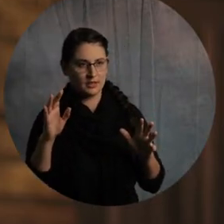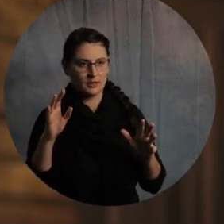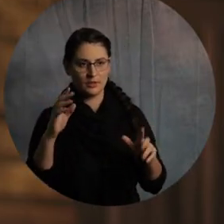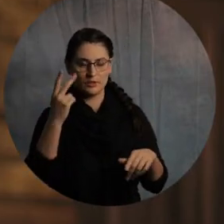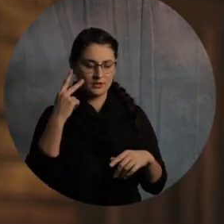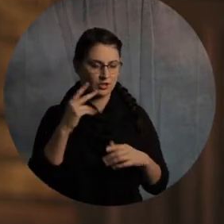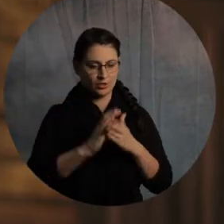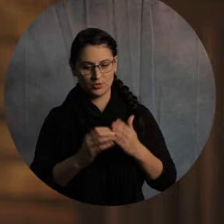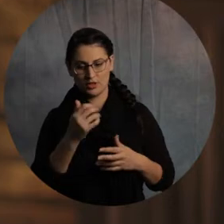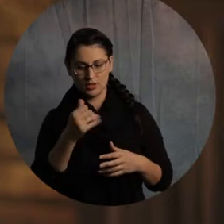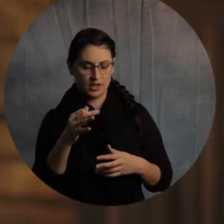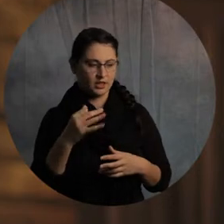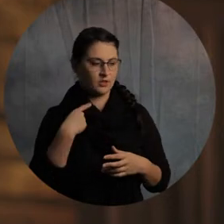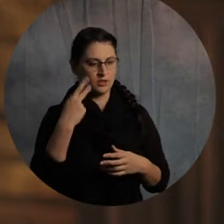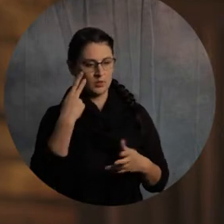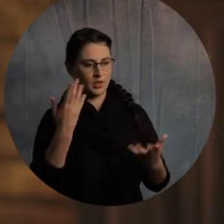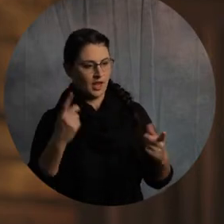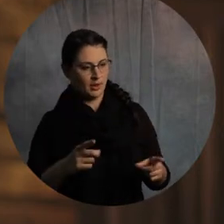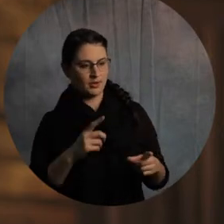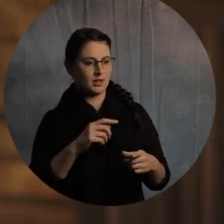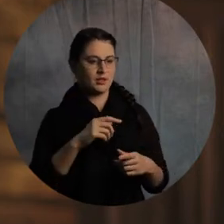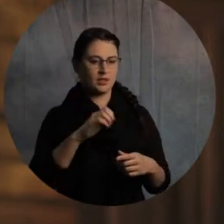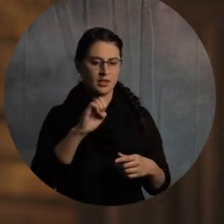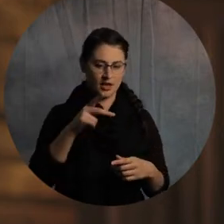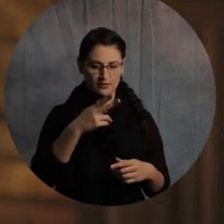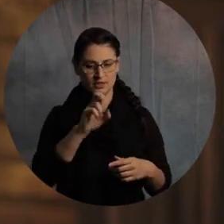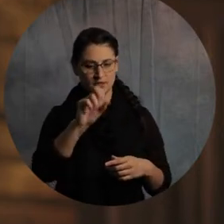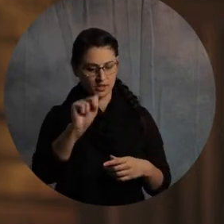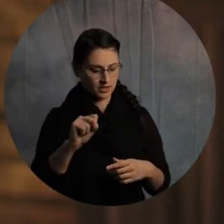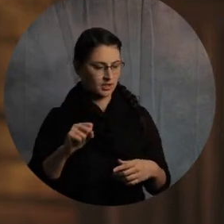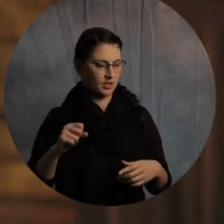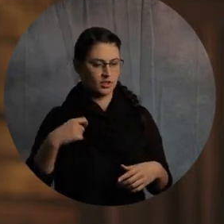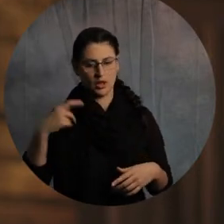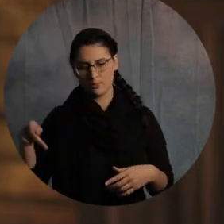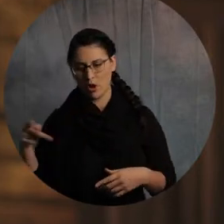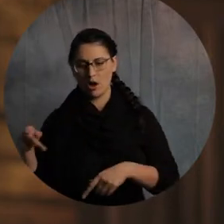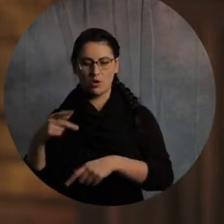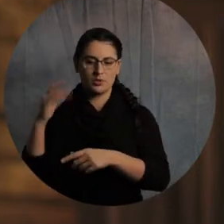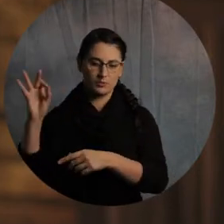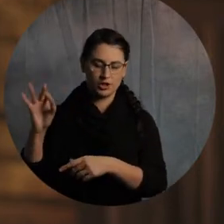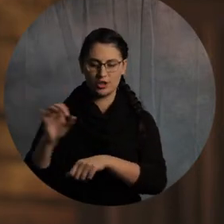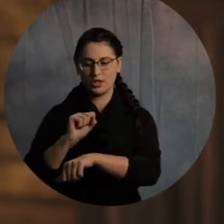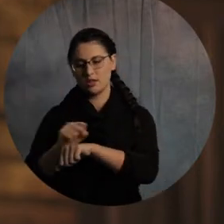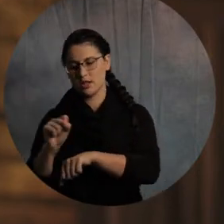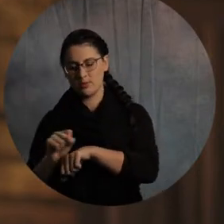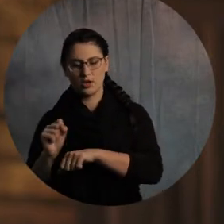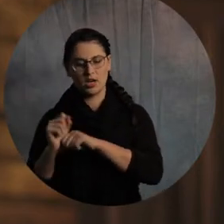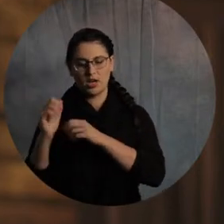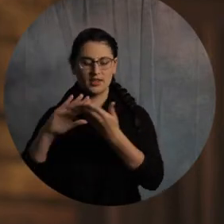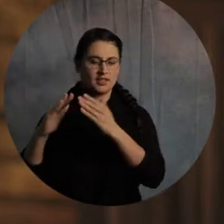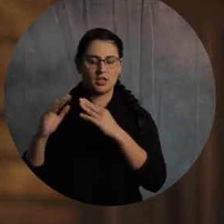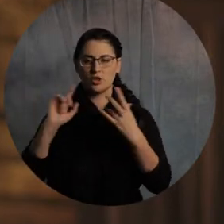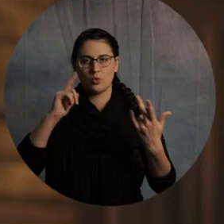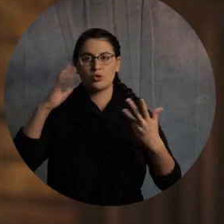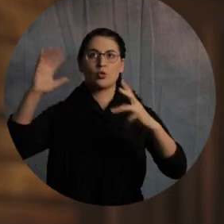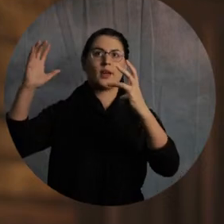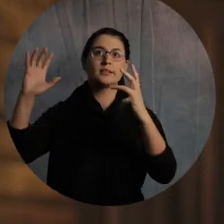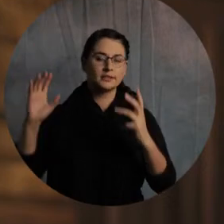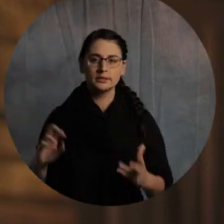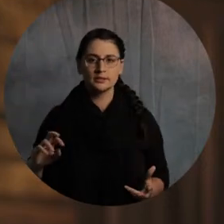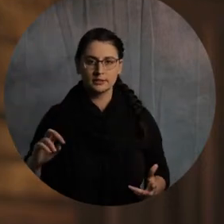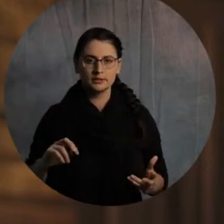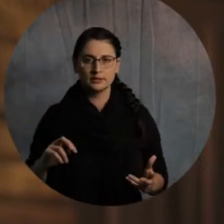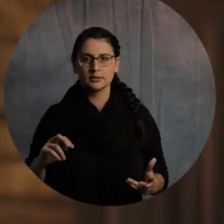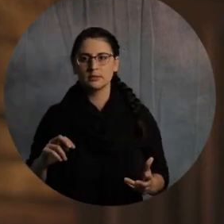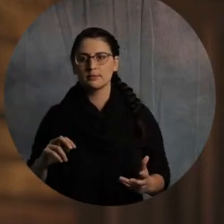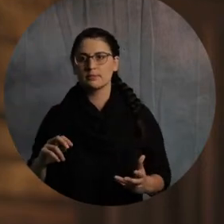you can really see what happened in Ephesus, and Paul's preaching in there, man, he's laboring with him, and the whole city goes nuts crazy, all right?